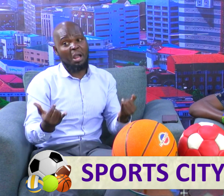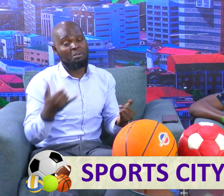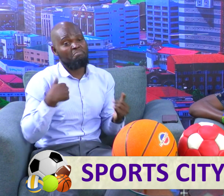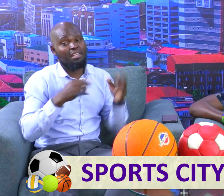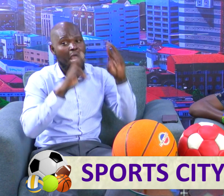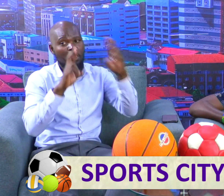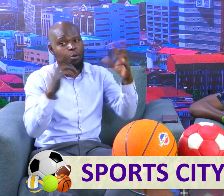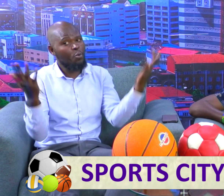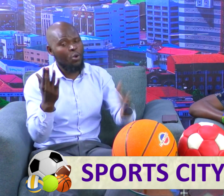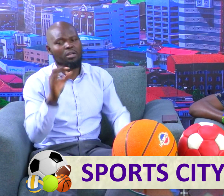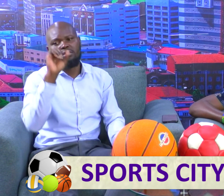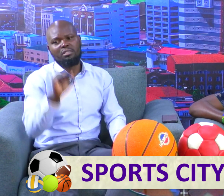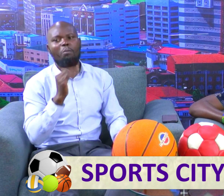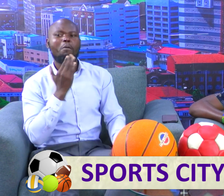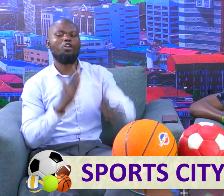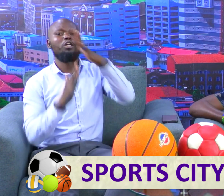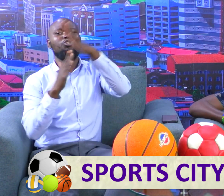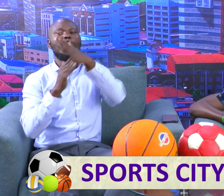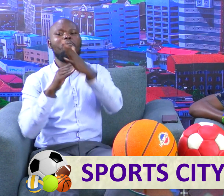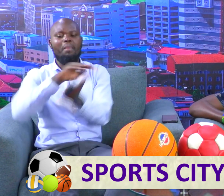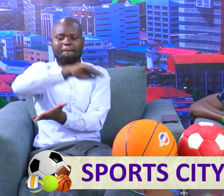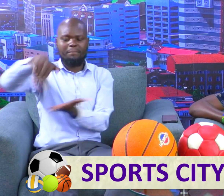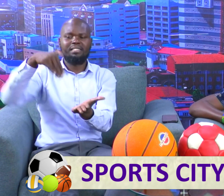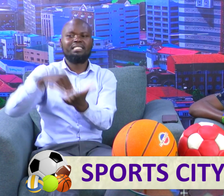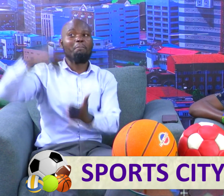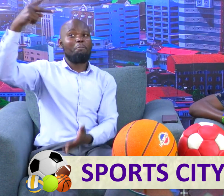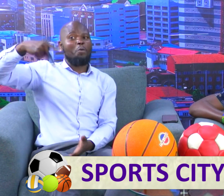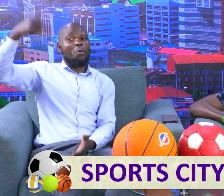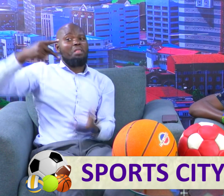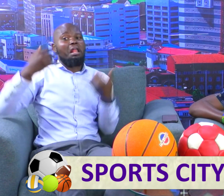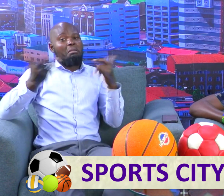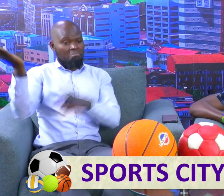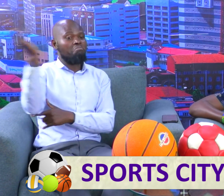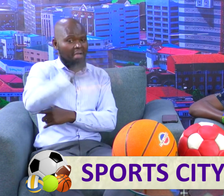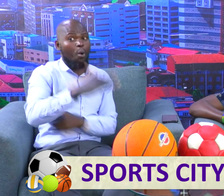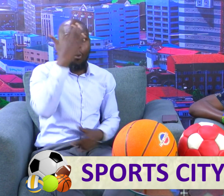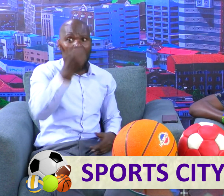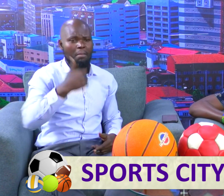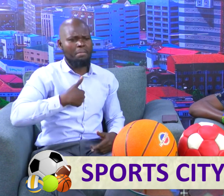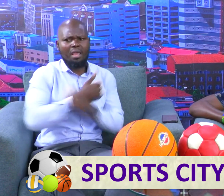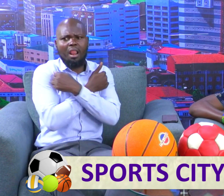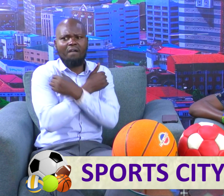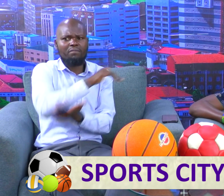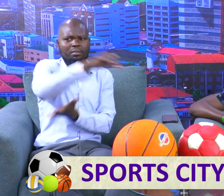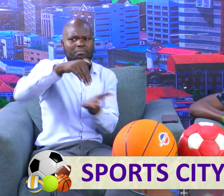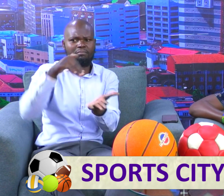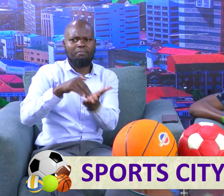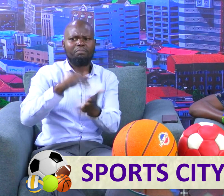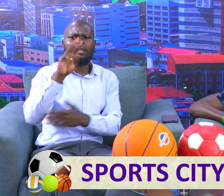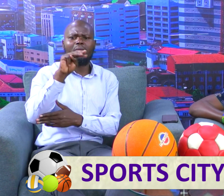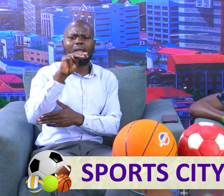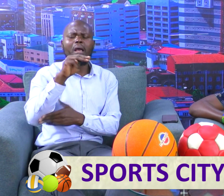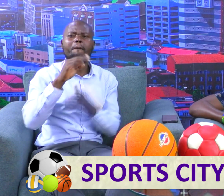to the Premier League. Right. For now, fingers are crossed. For Southampton, I feel they should work on their midfield.